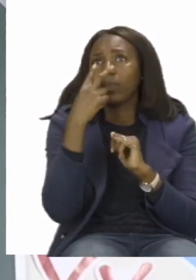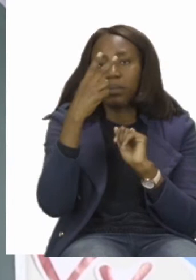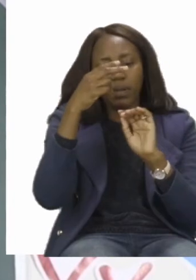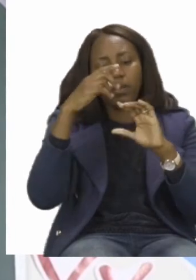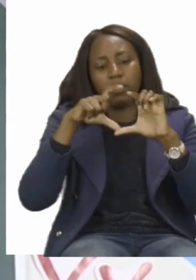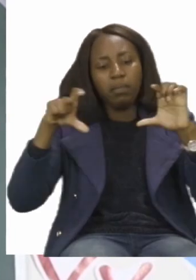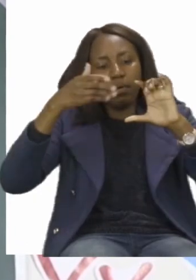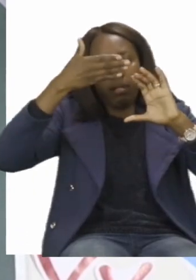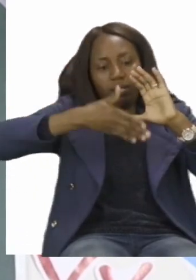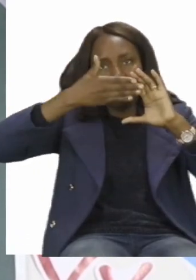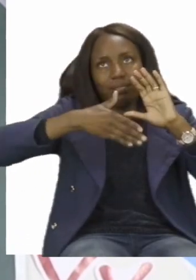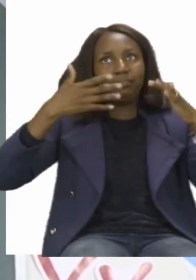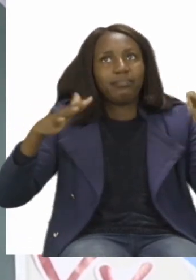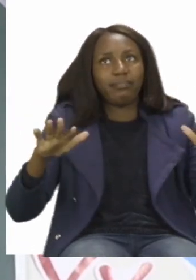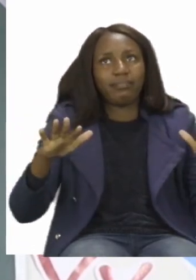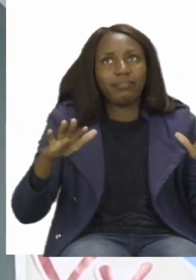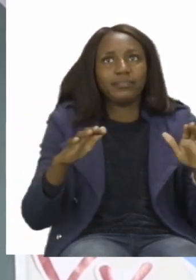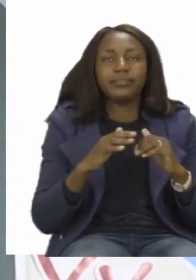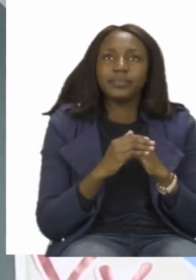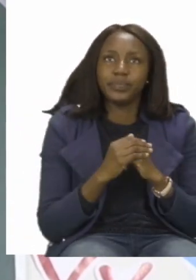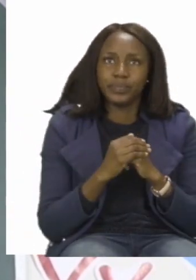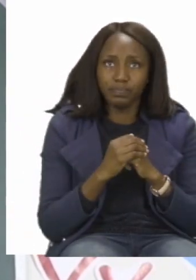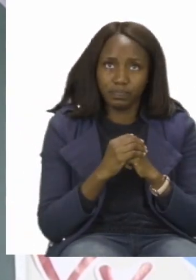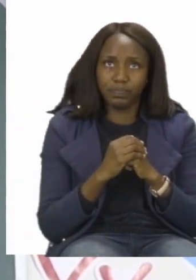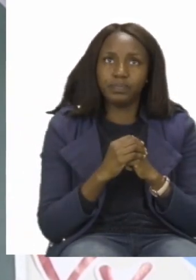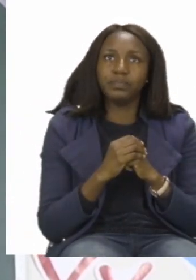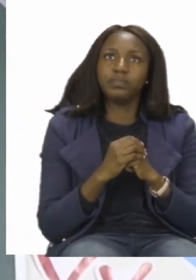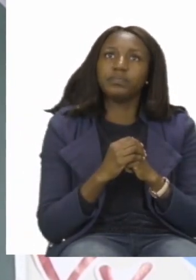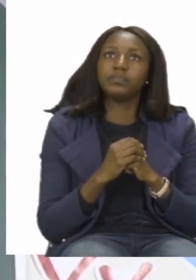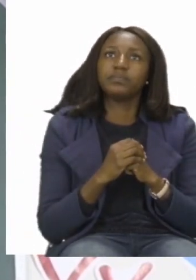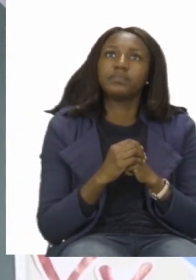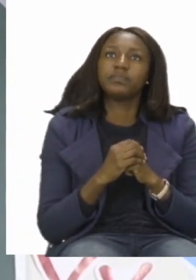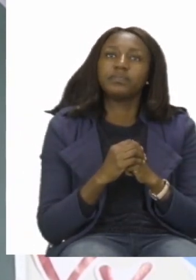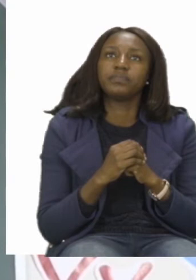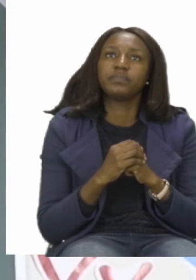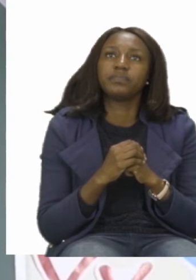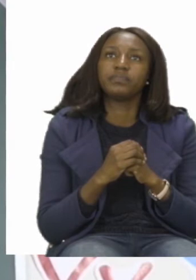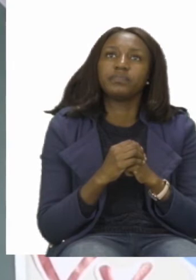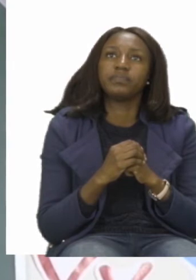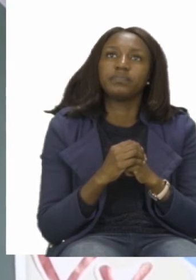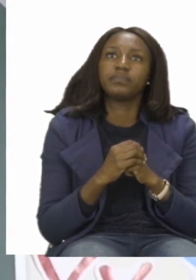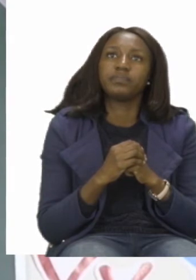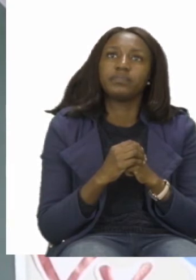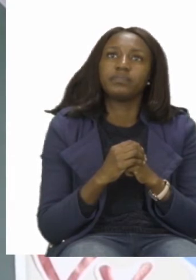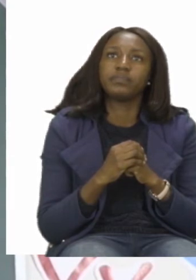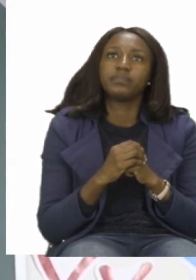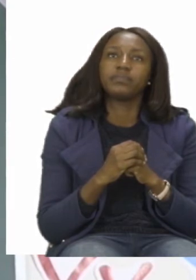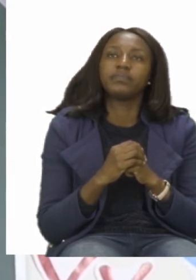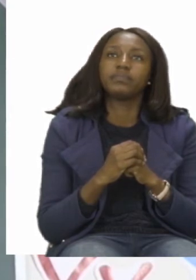the 2D version. Okay, so for 2D you only see